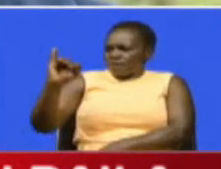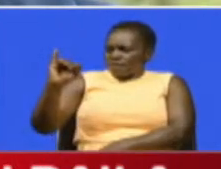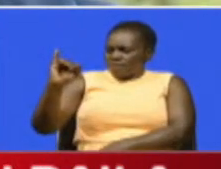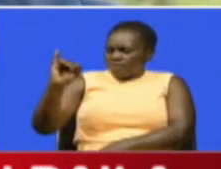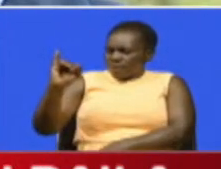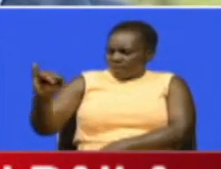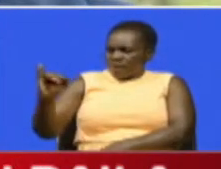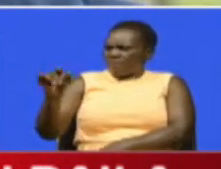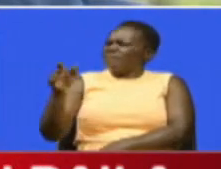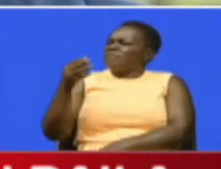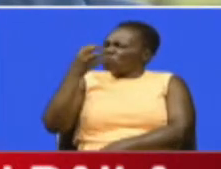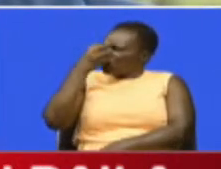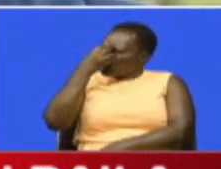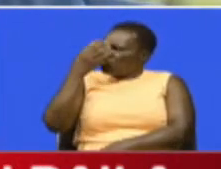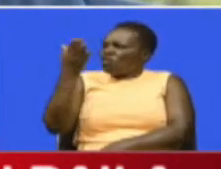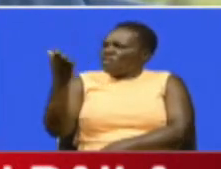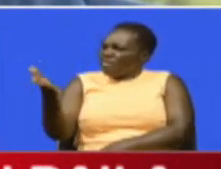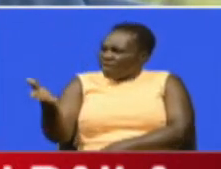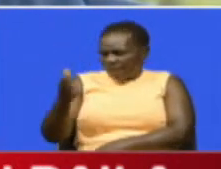of Kenya, he was there.